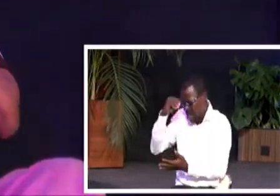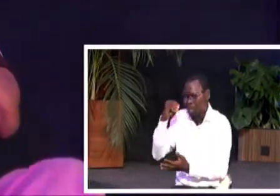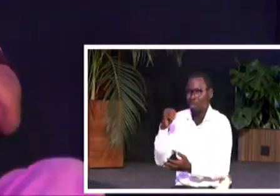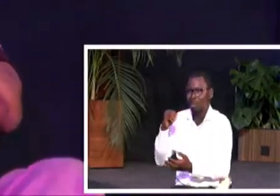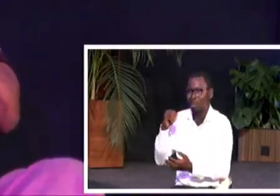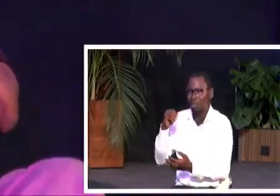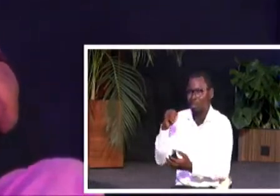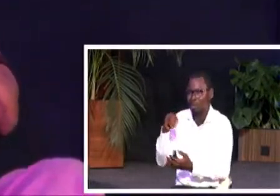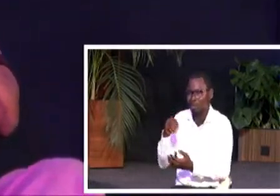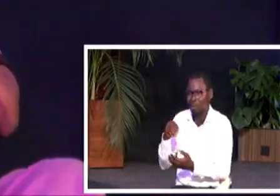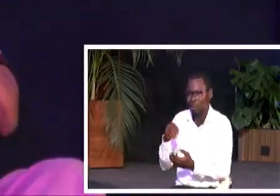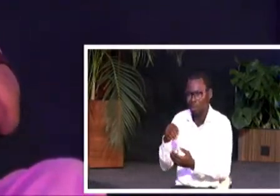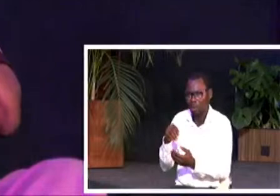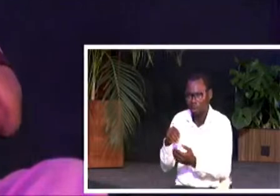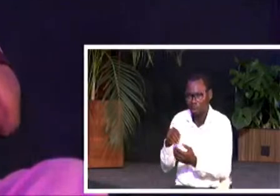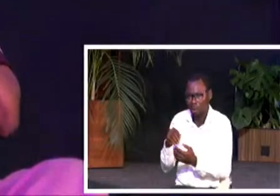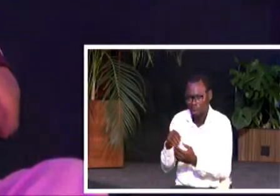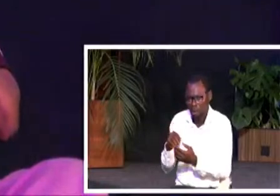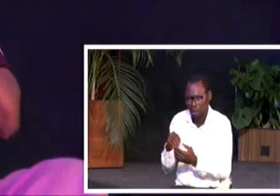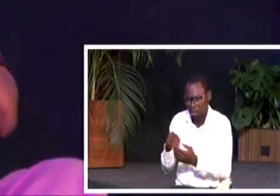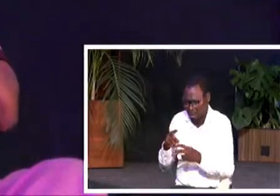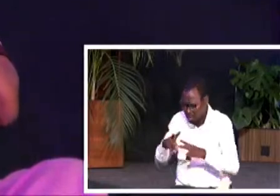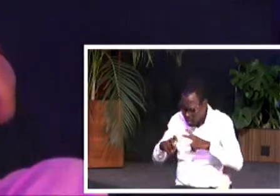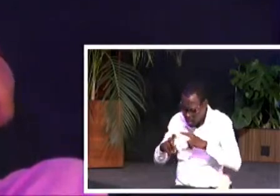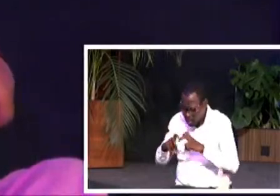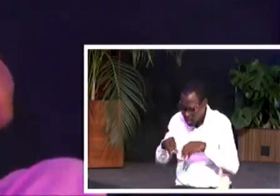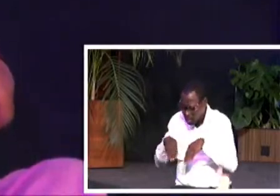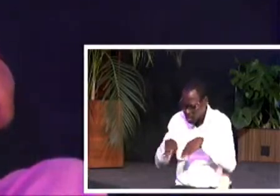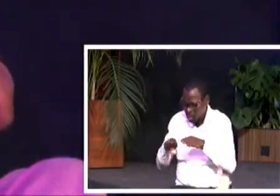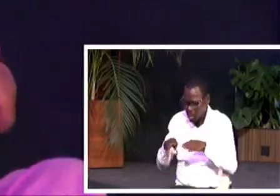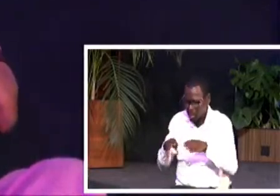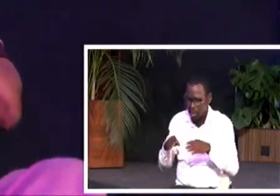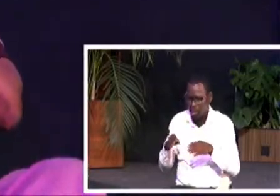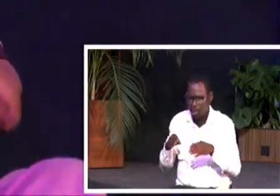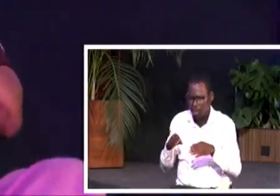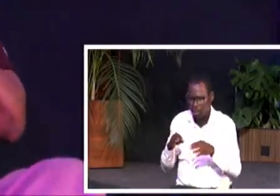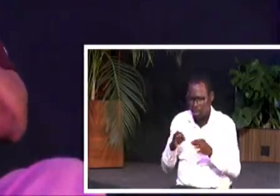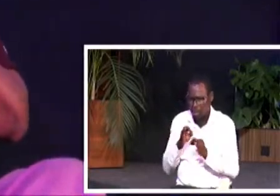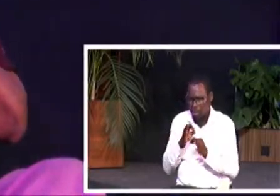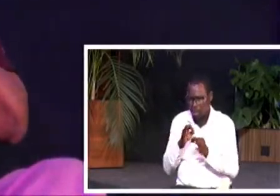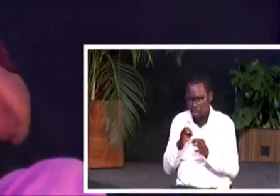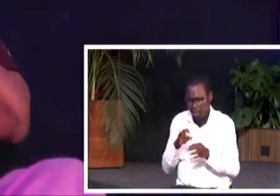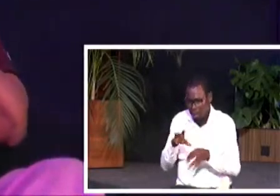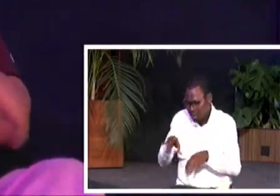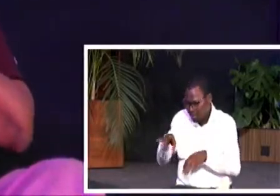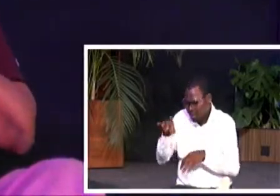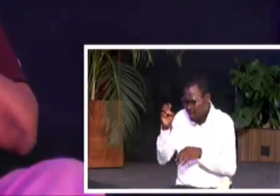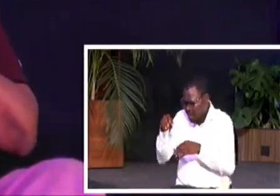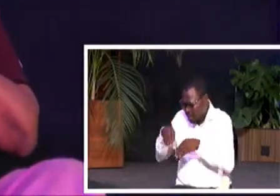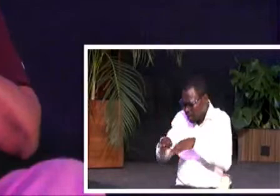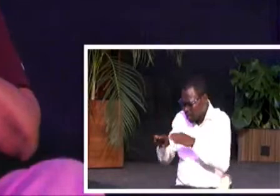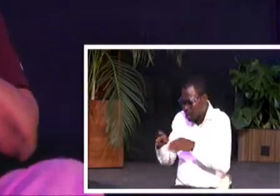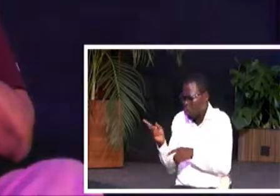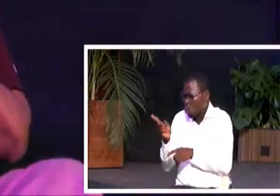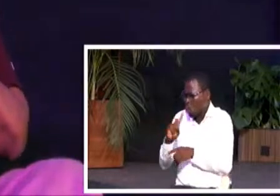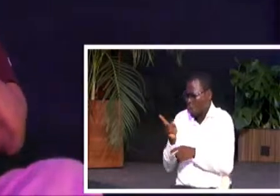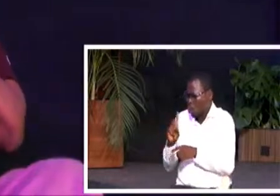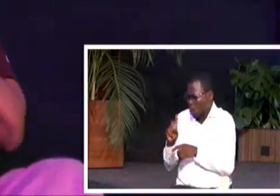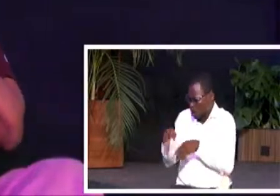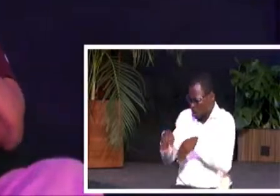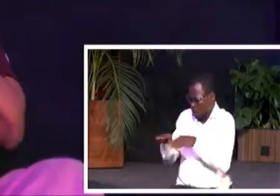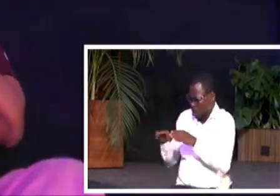lap. Find the market. If you want to grow carrots, find the market. Where are you going to sell that